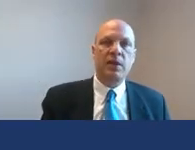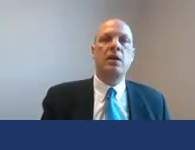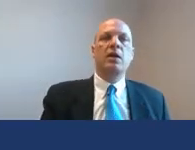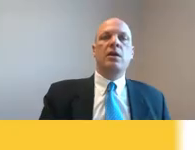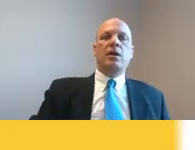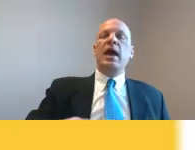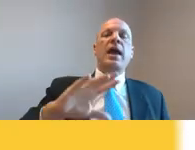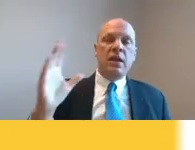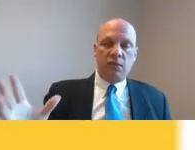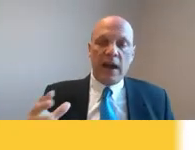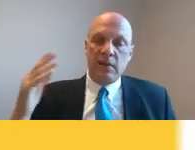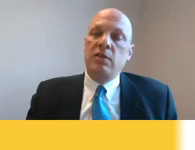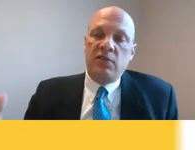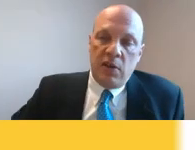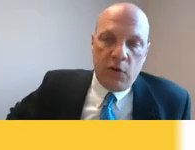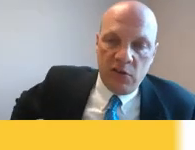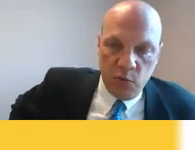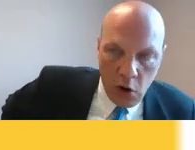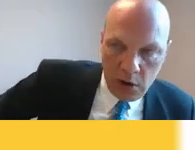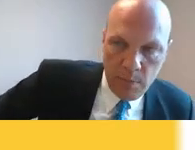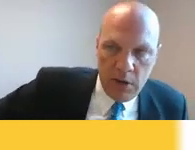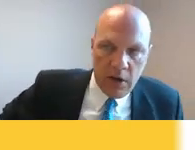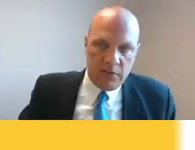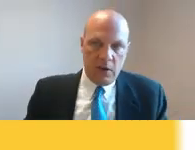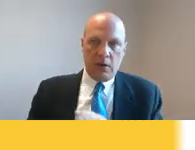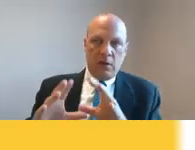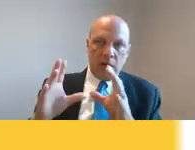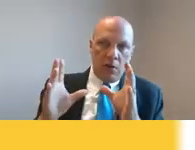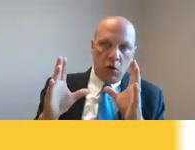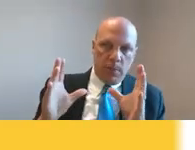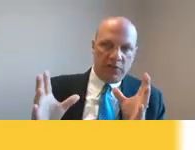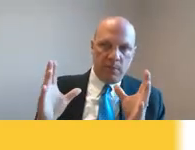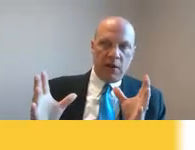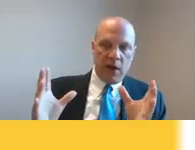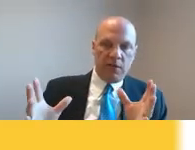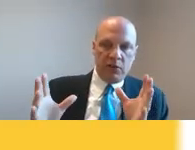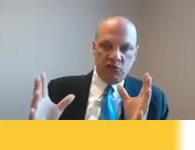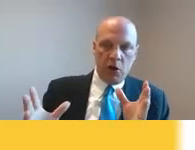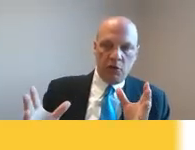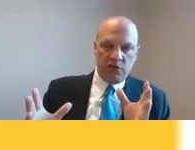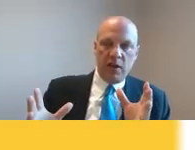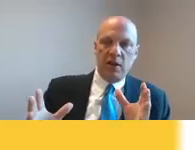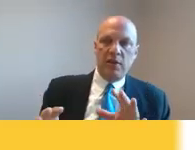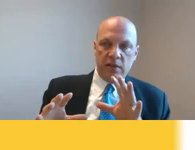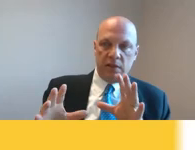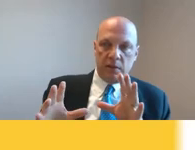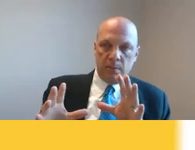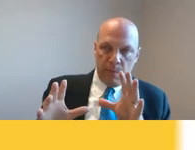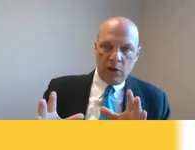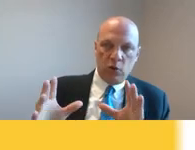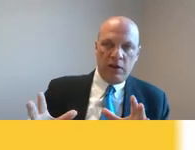enduring. And in fact, these safeguards work because a robust amount of evidence shows